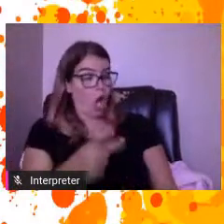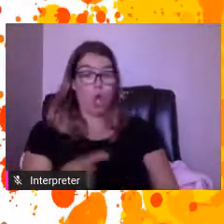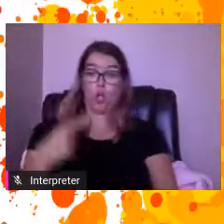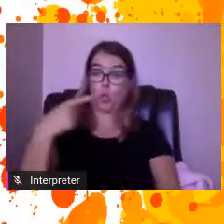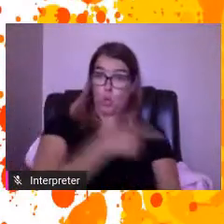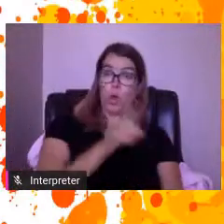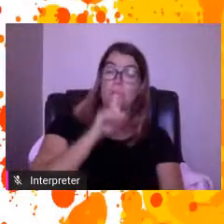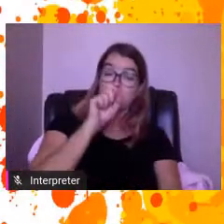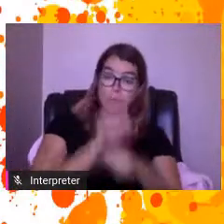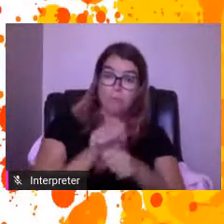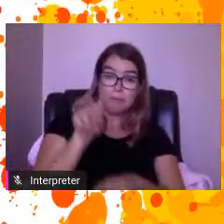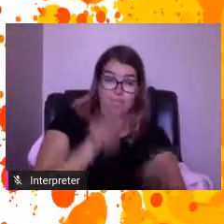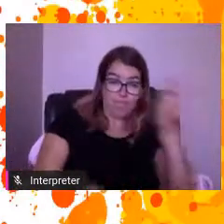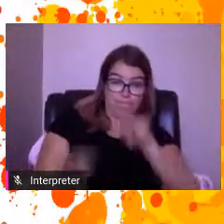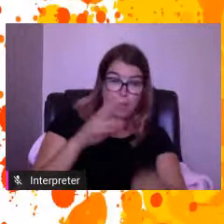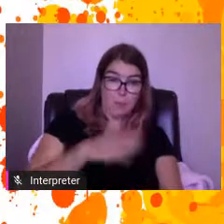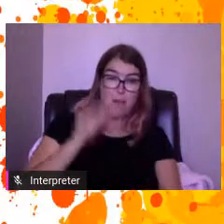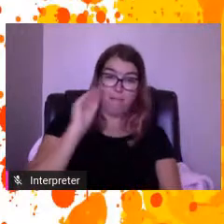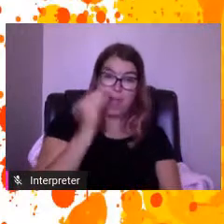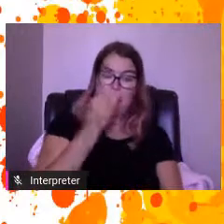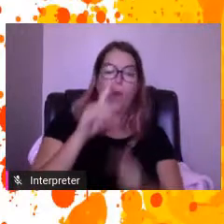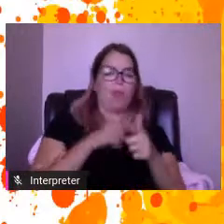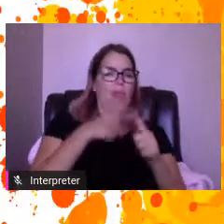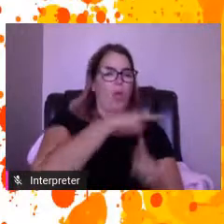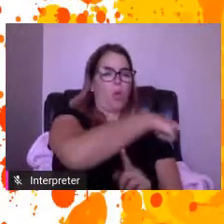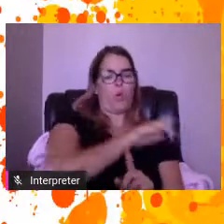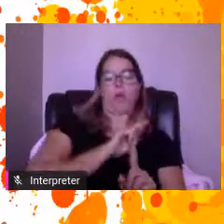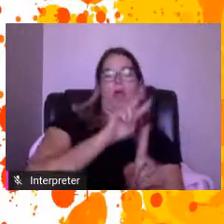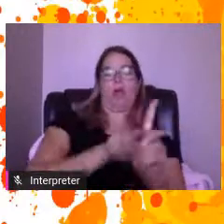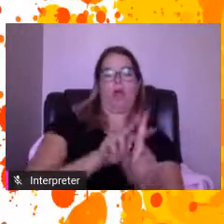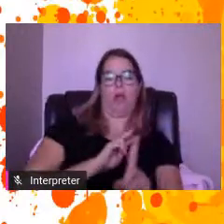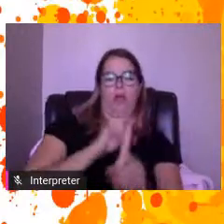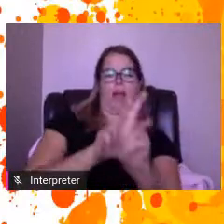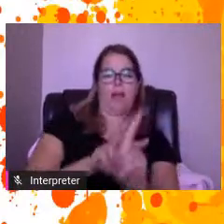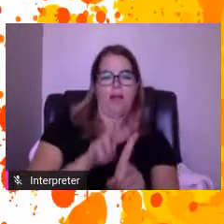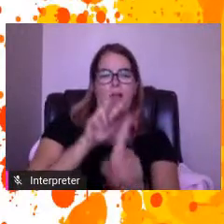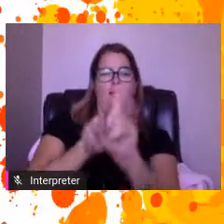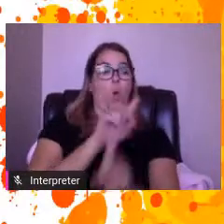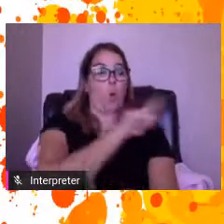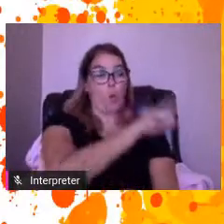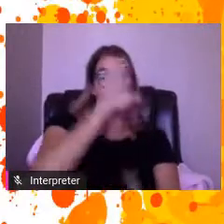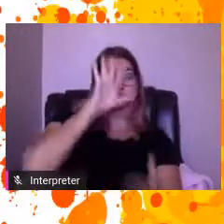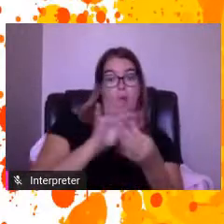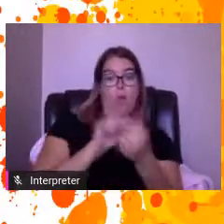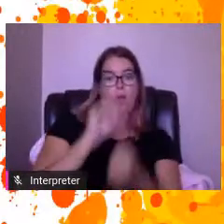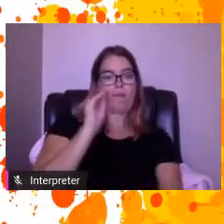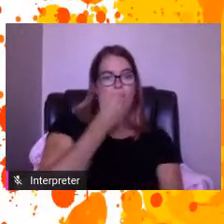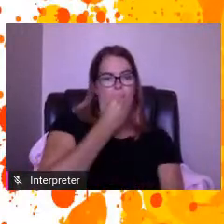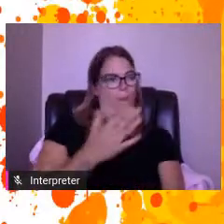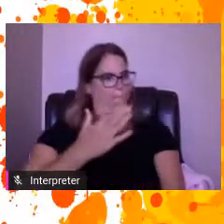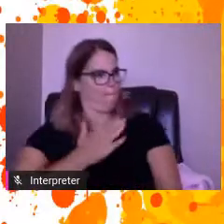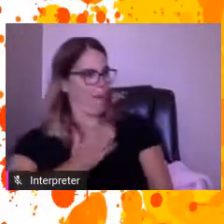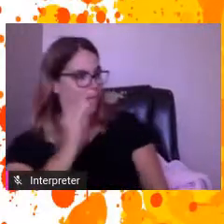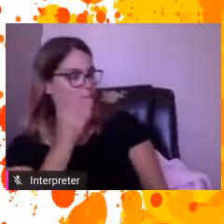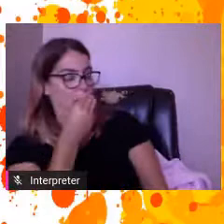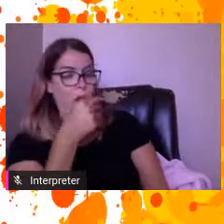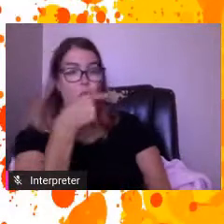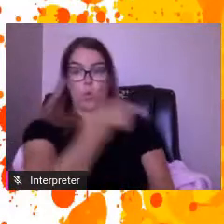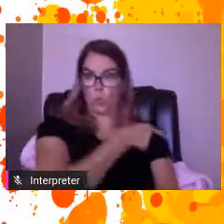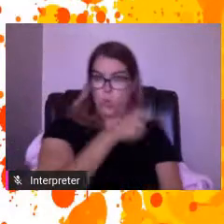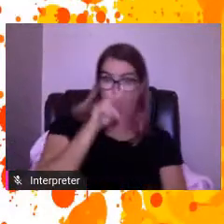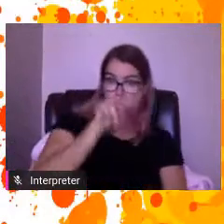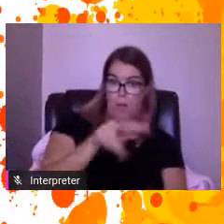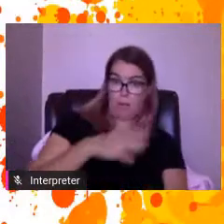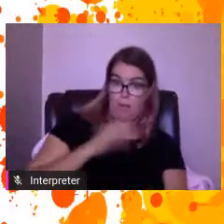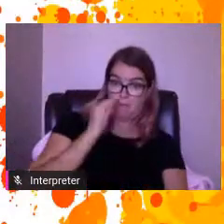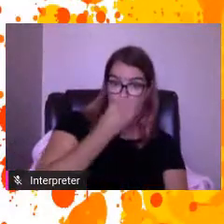to really notice my flower, you hung all your associations with flowers on my flower. And you write about my flower as if I think and see what you think